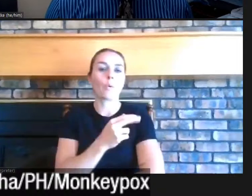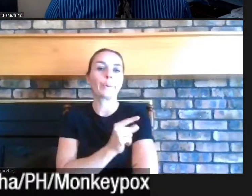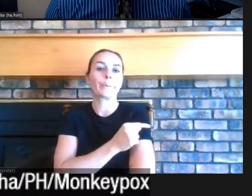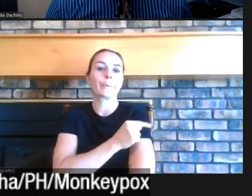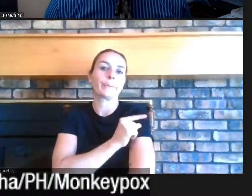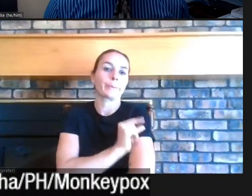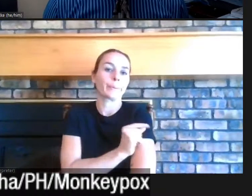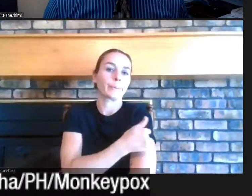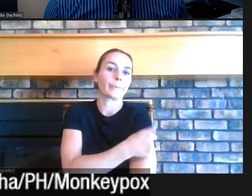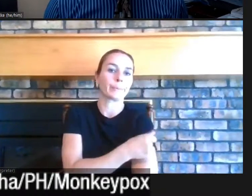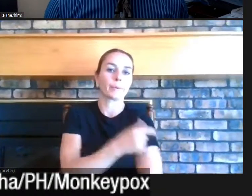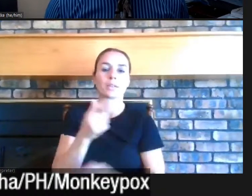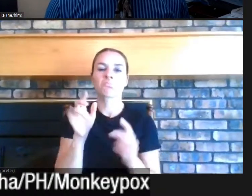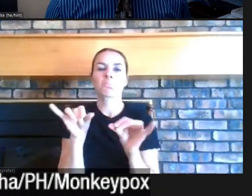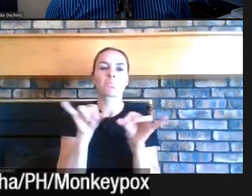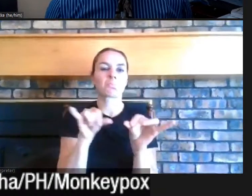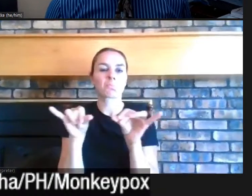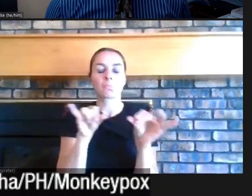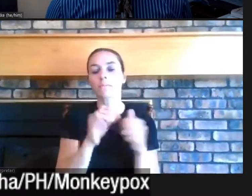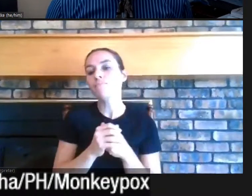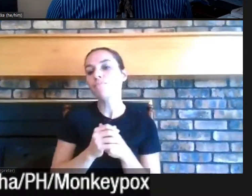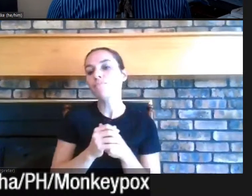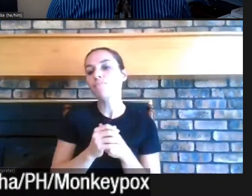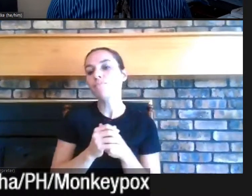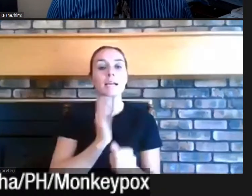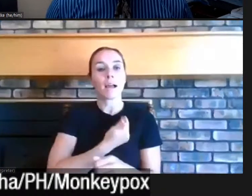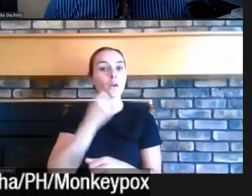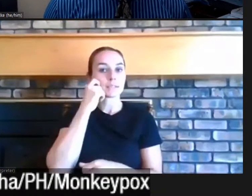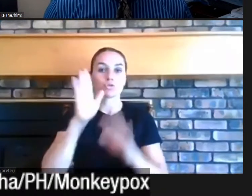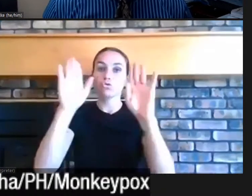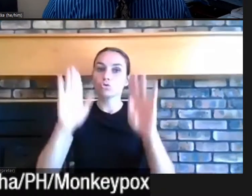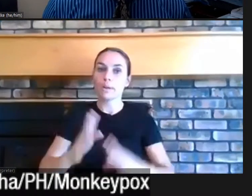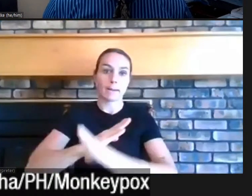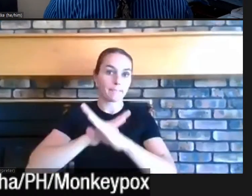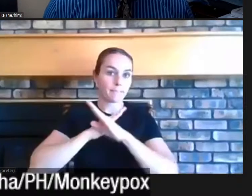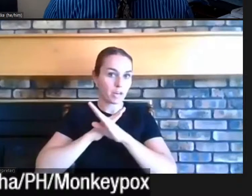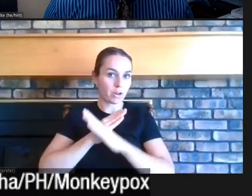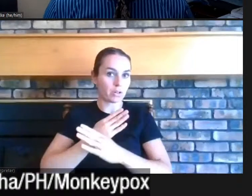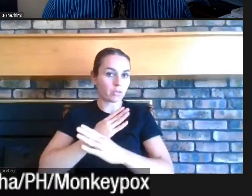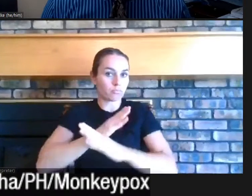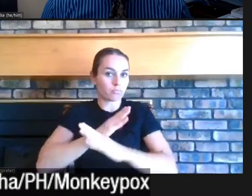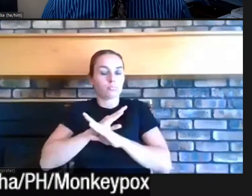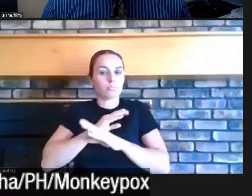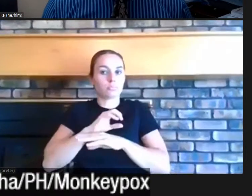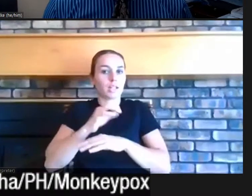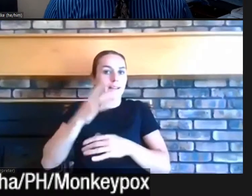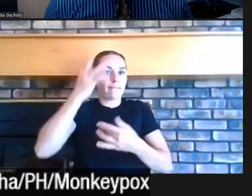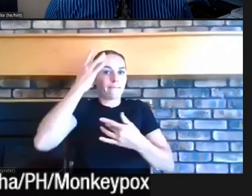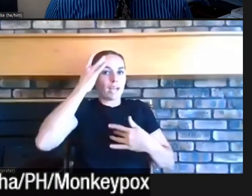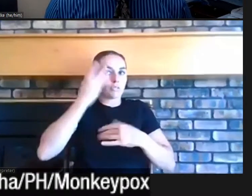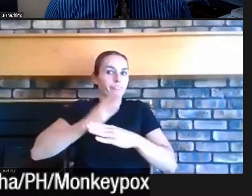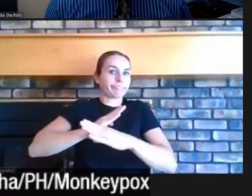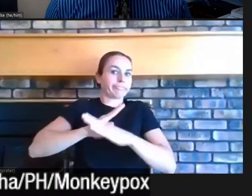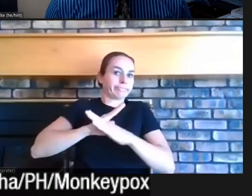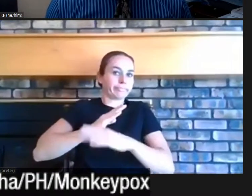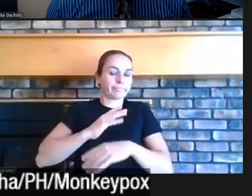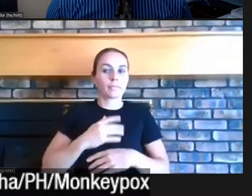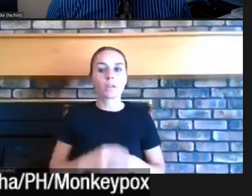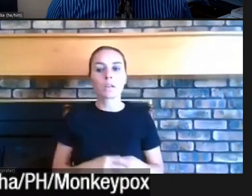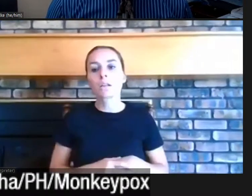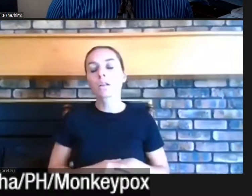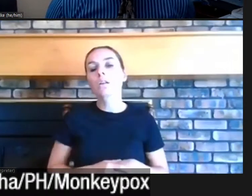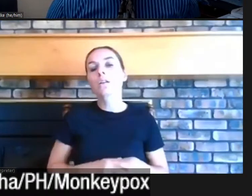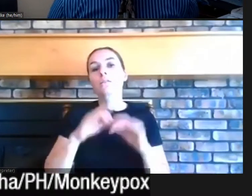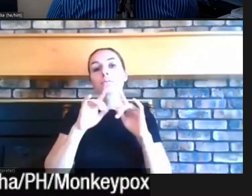behind that is our skin, in addition to being a great barrier at preventing infections from entering our body, has amazing